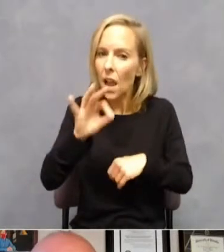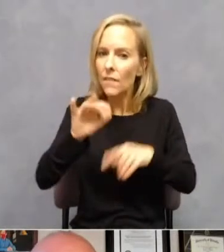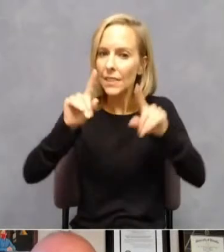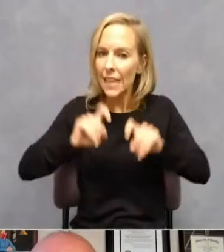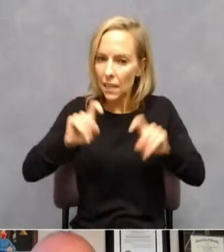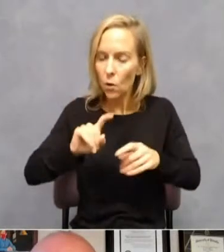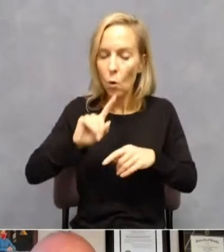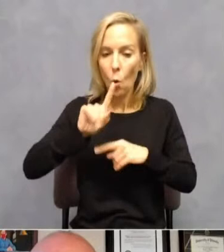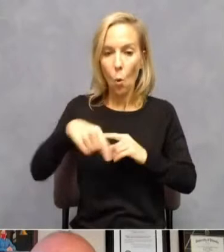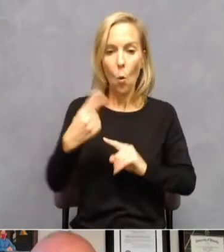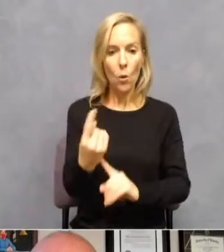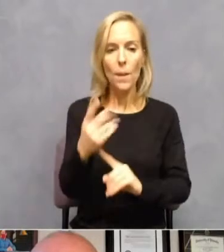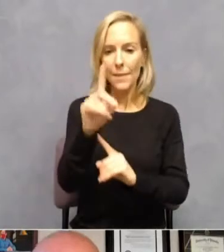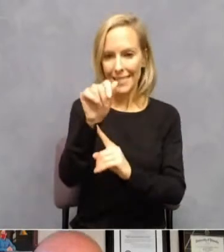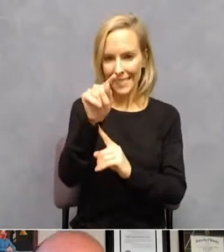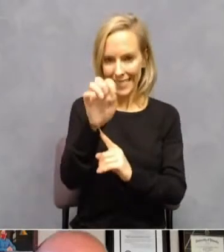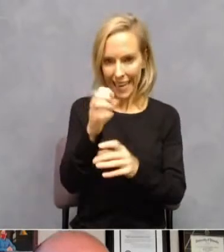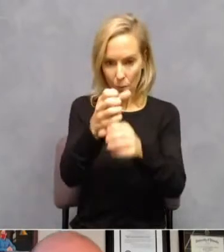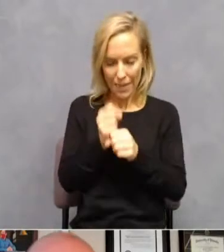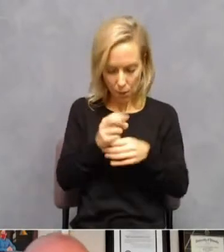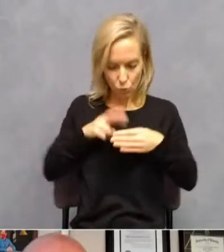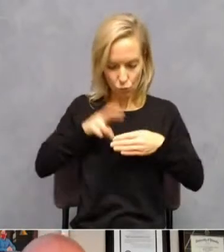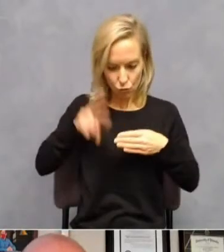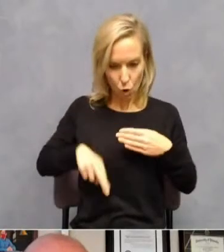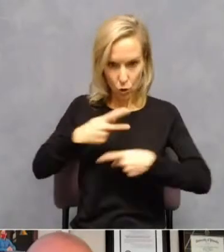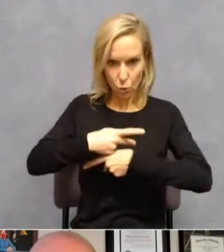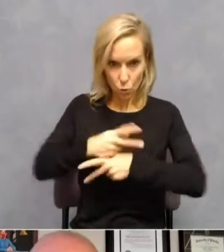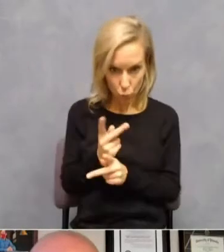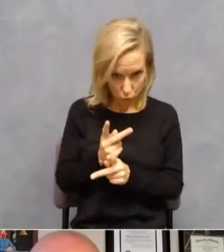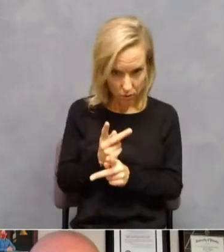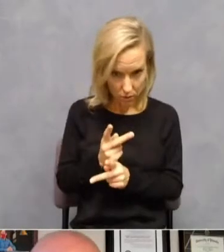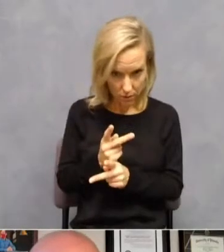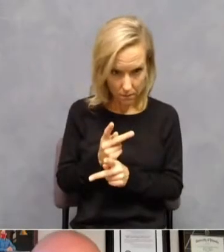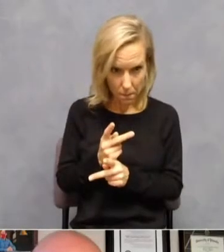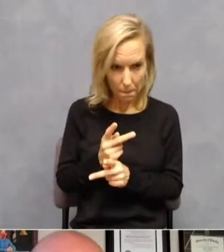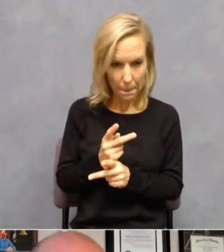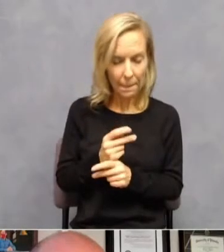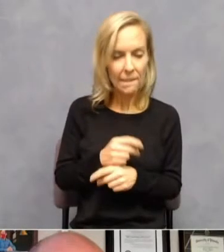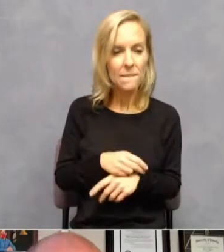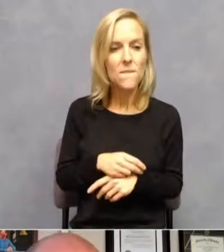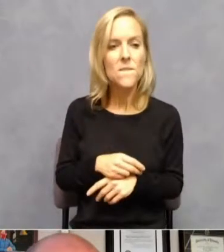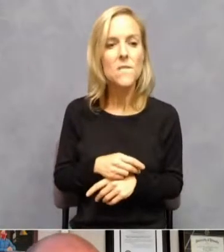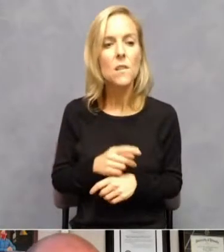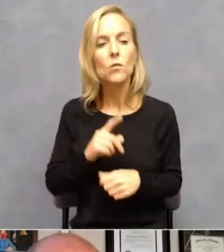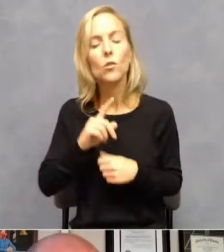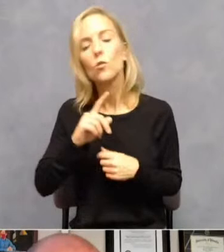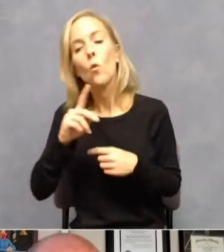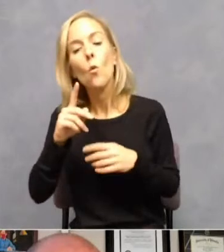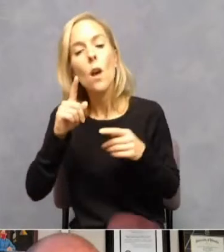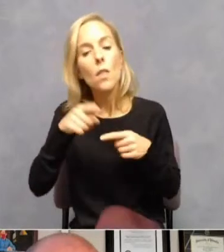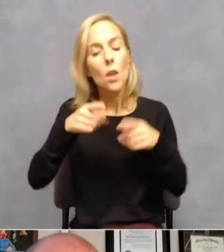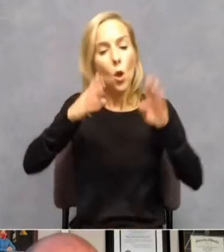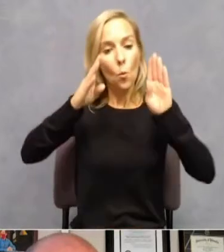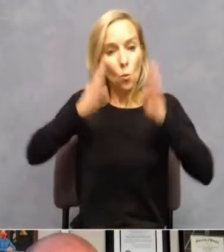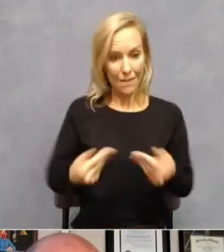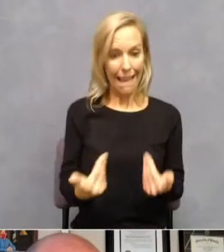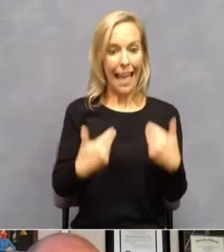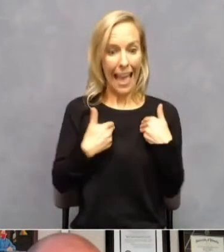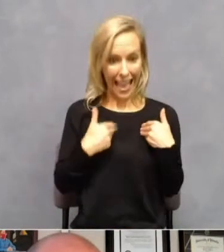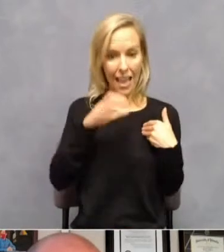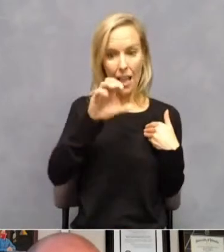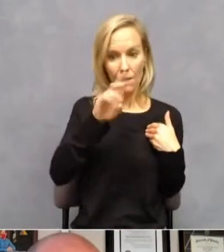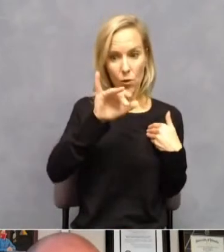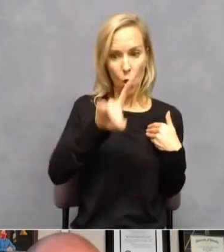the date the results are produced for when a person is determined to be a case. And we don't always have